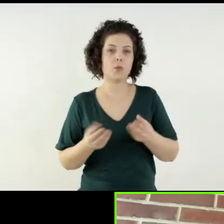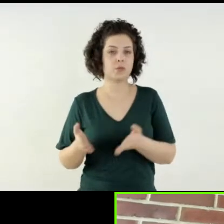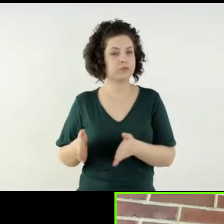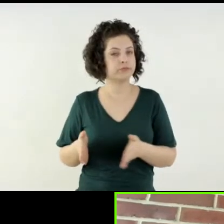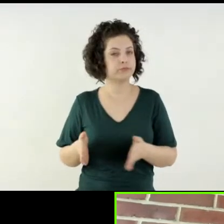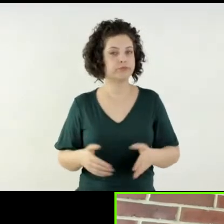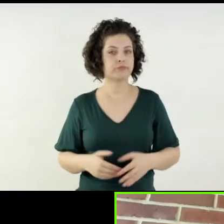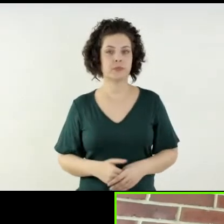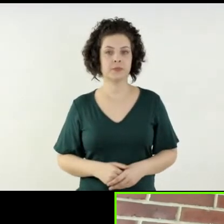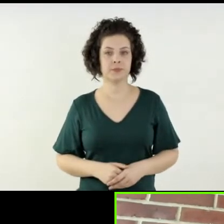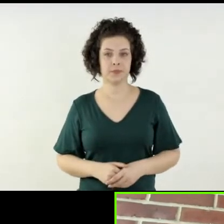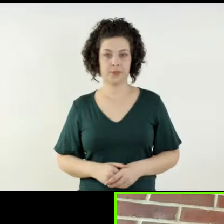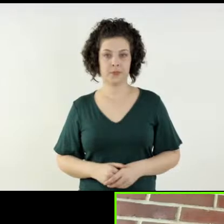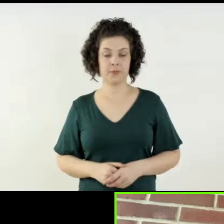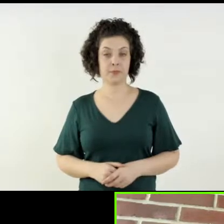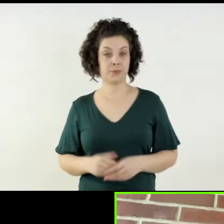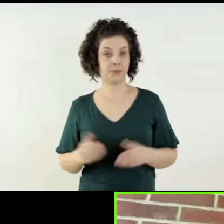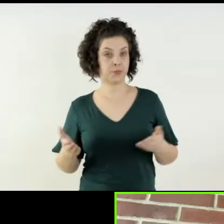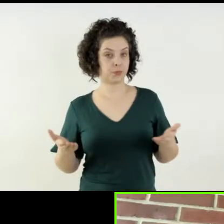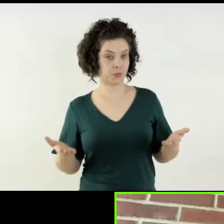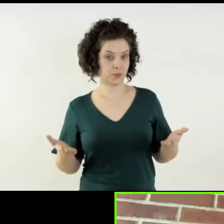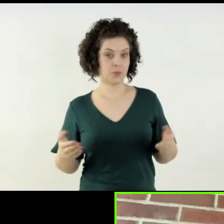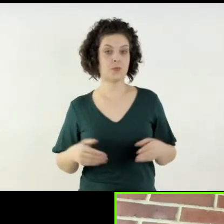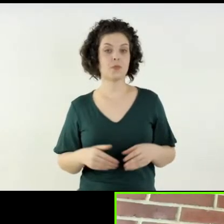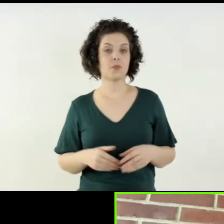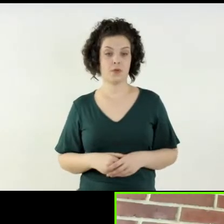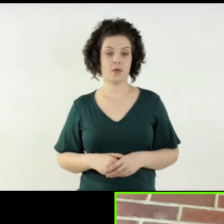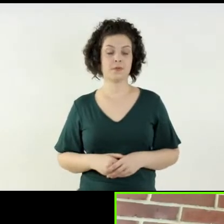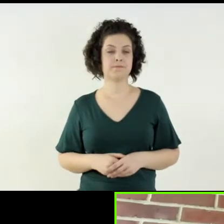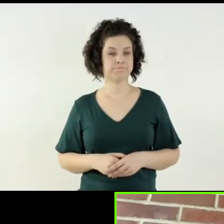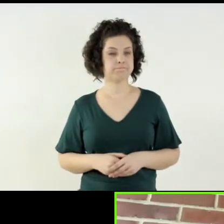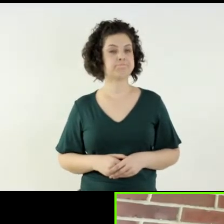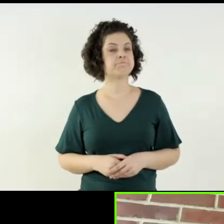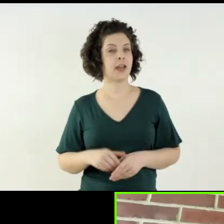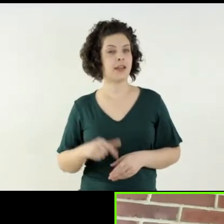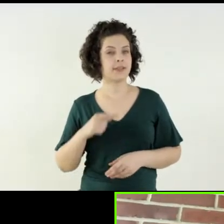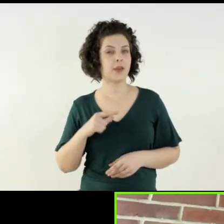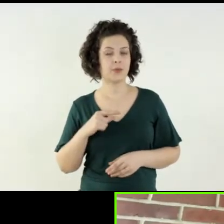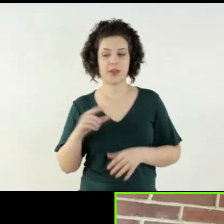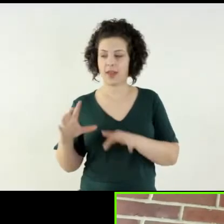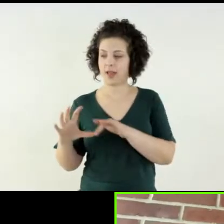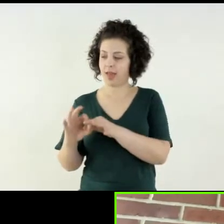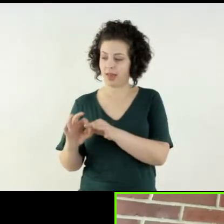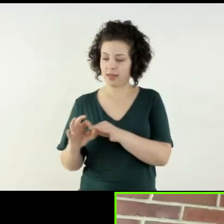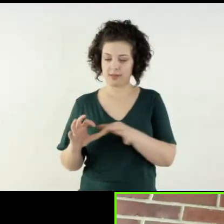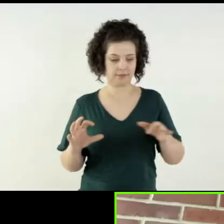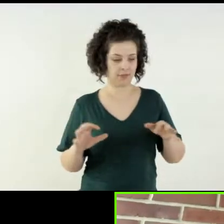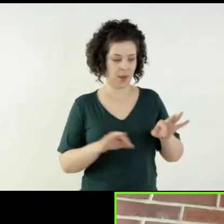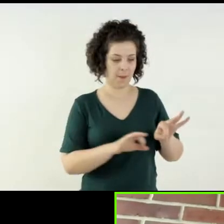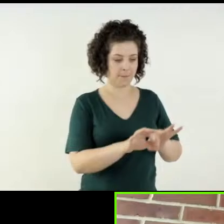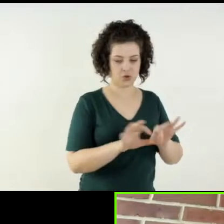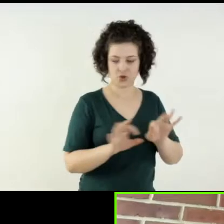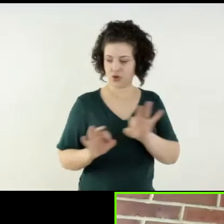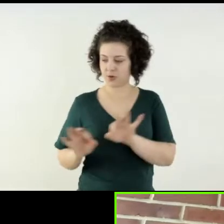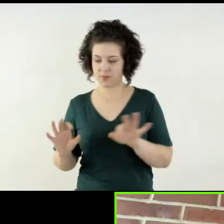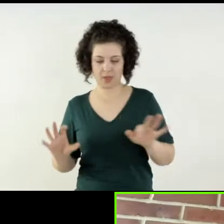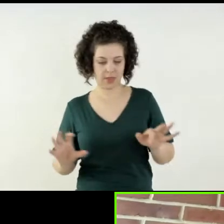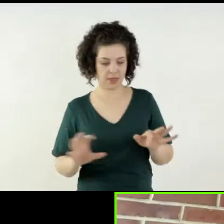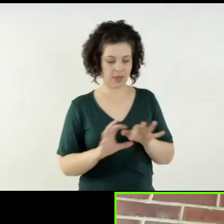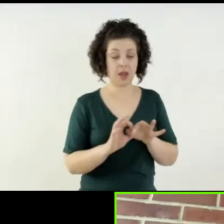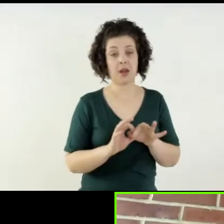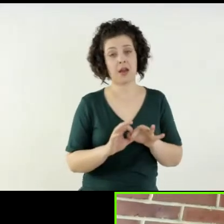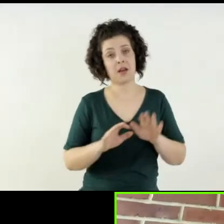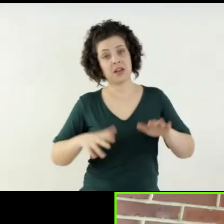the sort of connective tissue between projects might not be so apparent sort of on the face of things, but as you and I have emailed